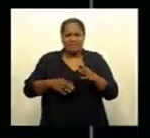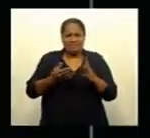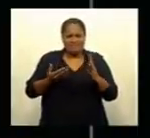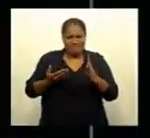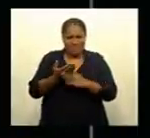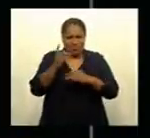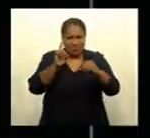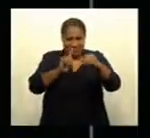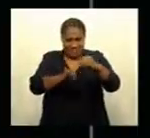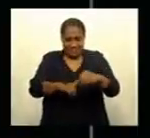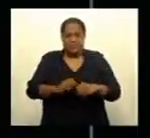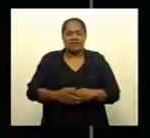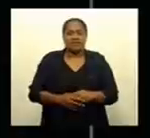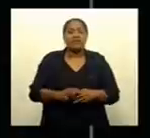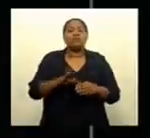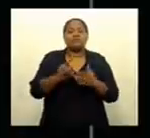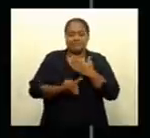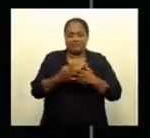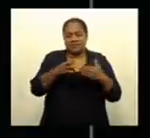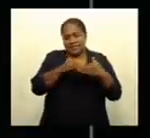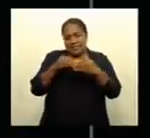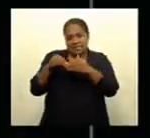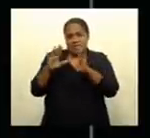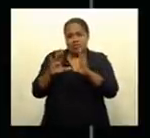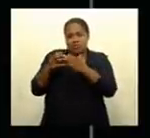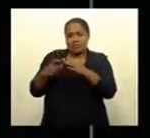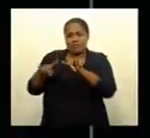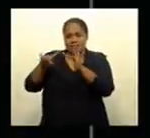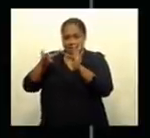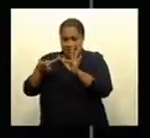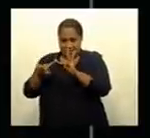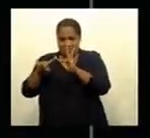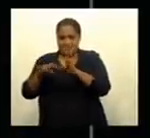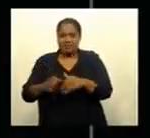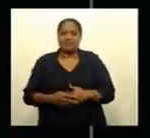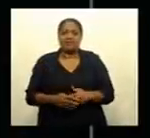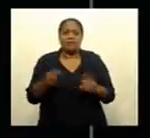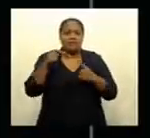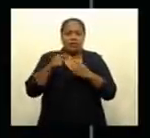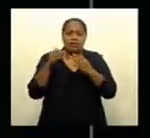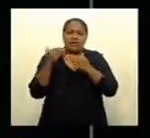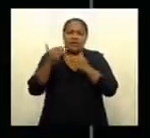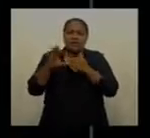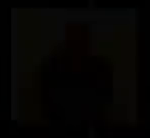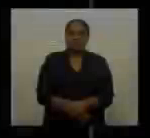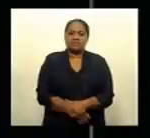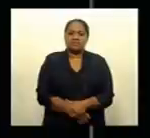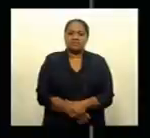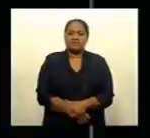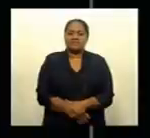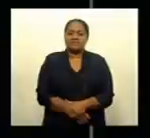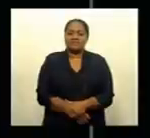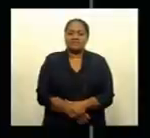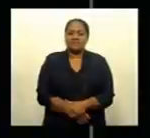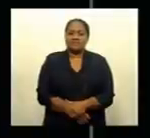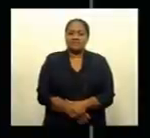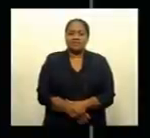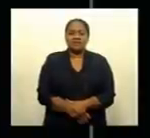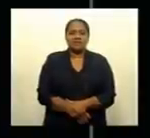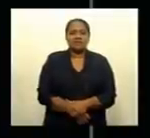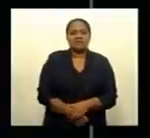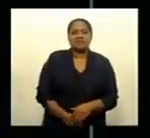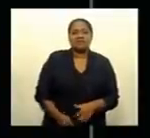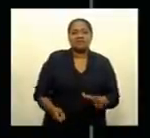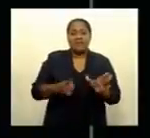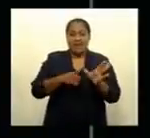hopes alive as they lead Group E a point ahead of Slovakia, who will face Spain next. Argentina managed to get